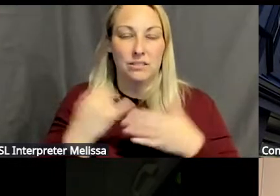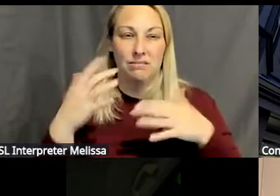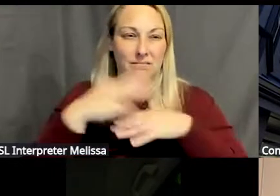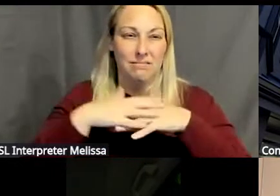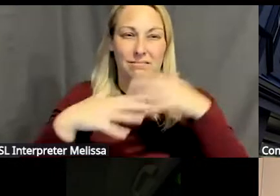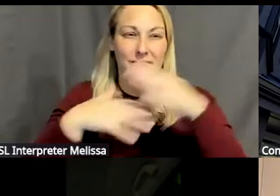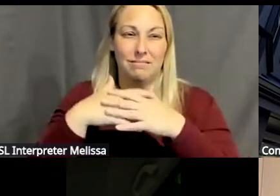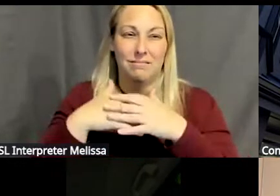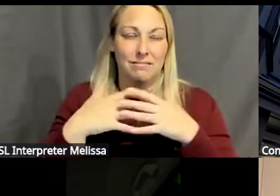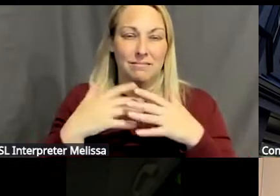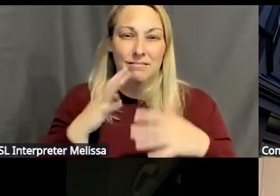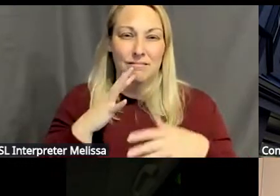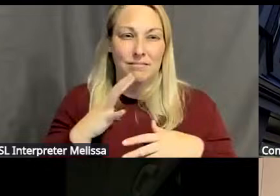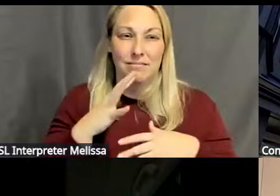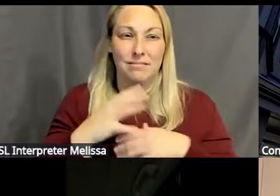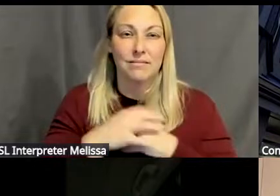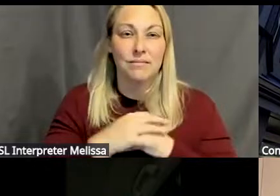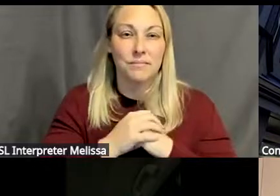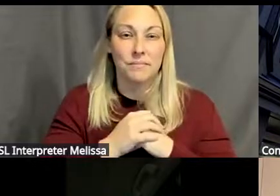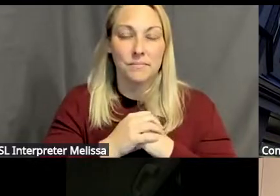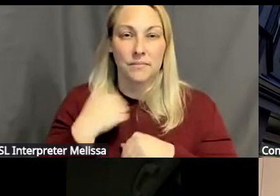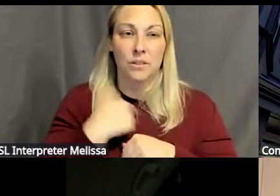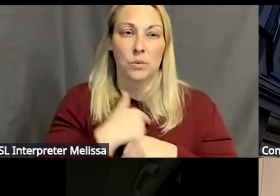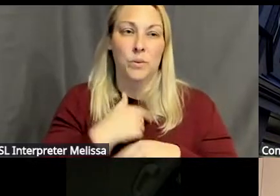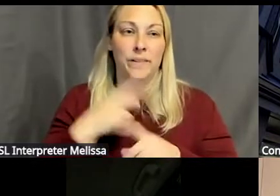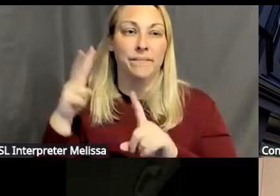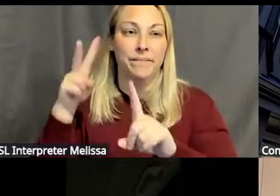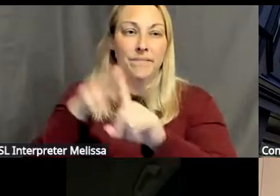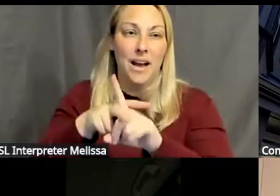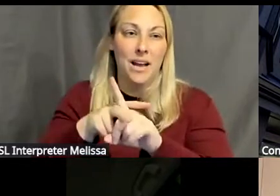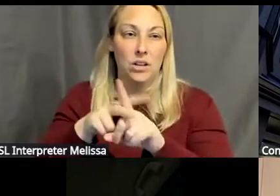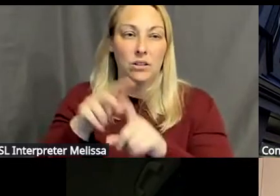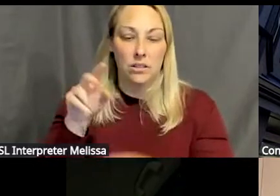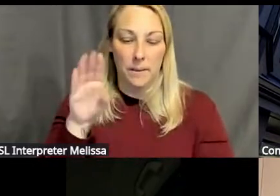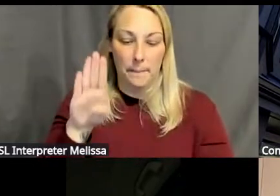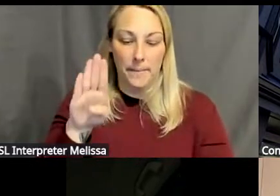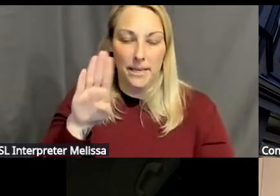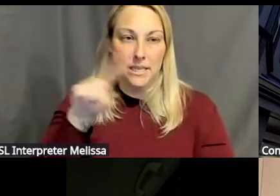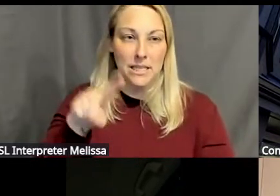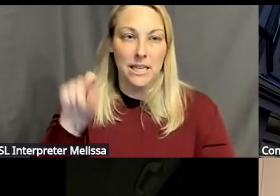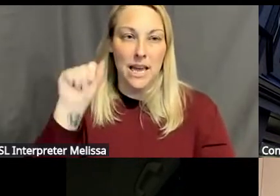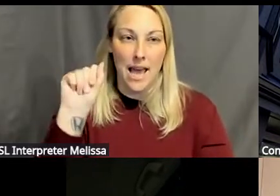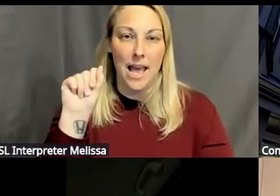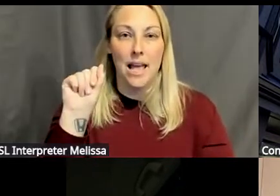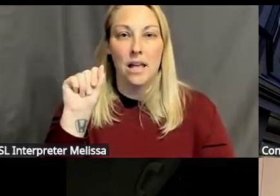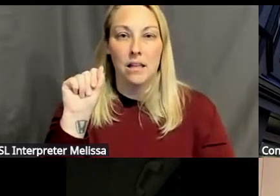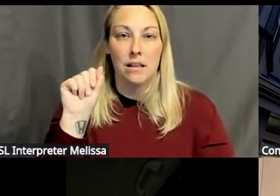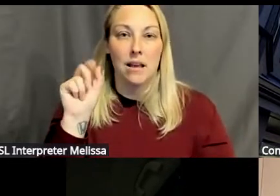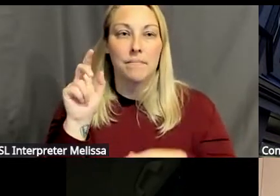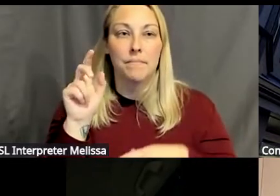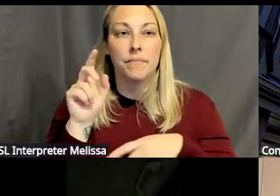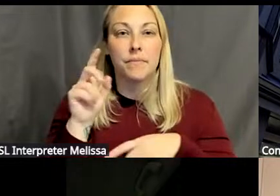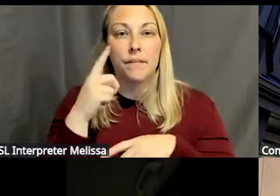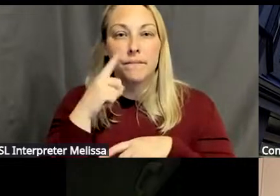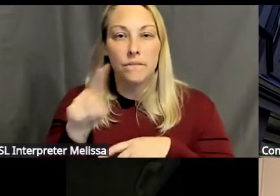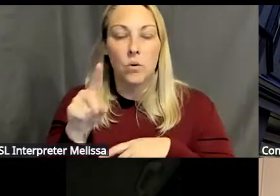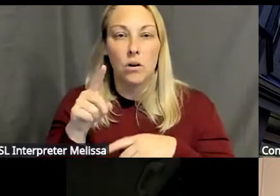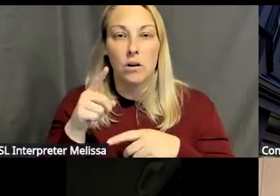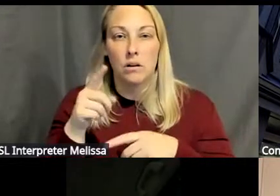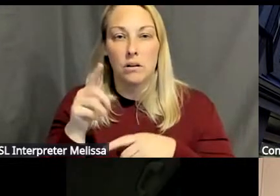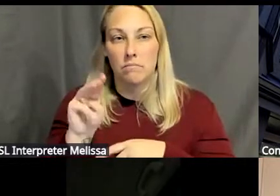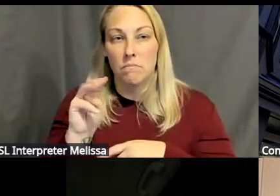application for 400 Morse Street Northeast. That's the corner of 4th and Morse. And let me pull